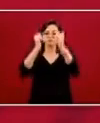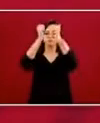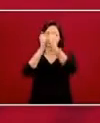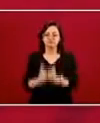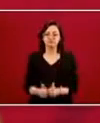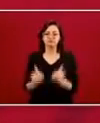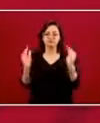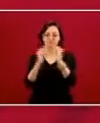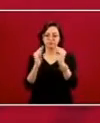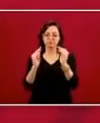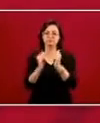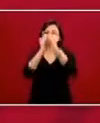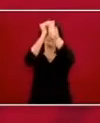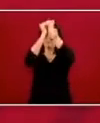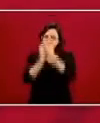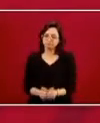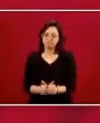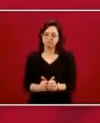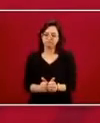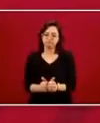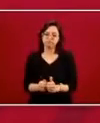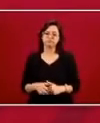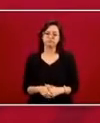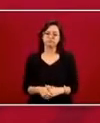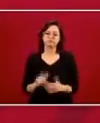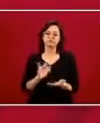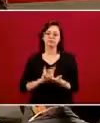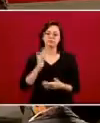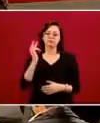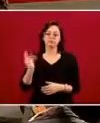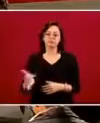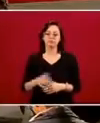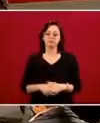will have a much better capacity to respond and provide